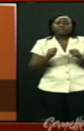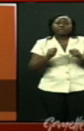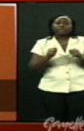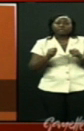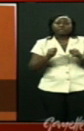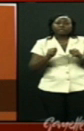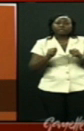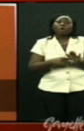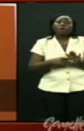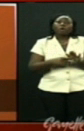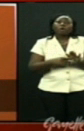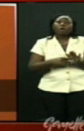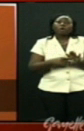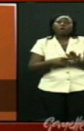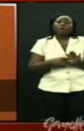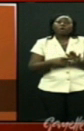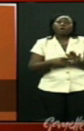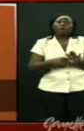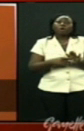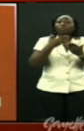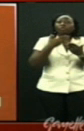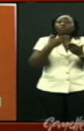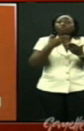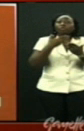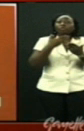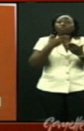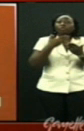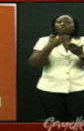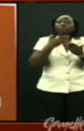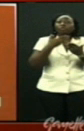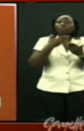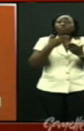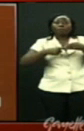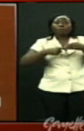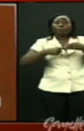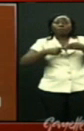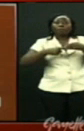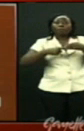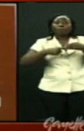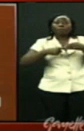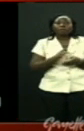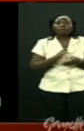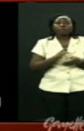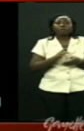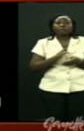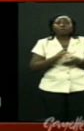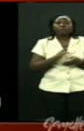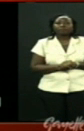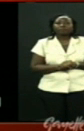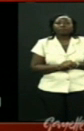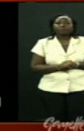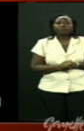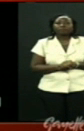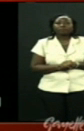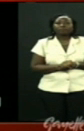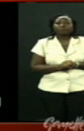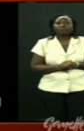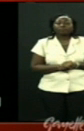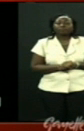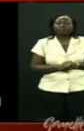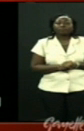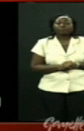In is terms how of we people who get are just going after their social. Drink dreams, the not being social afraid beer. to Glass Court, pure what they white rum. like and what they want to go after. So we're just